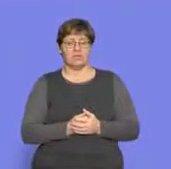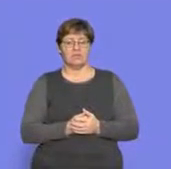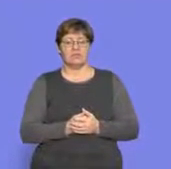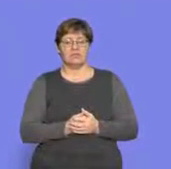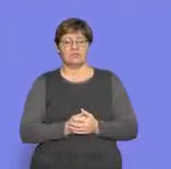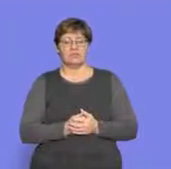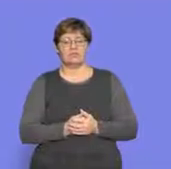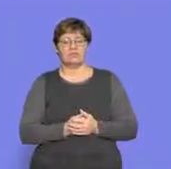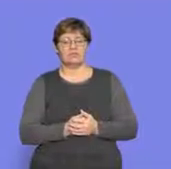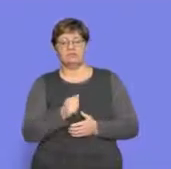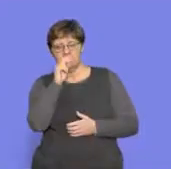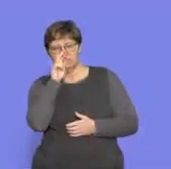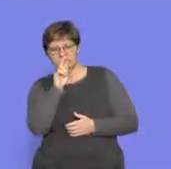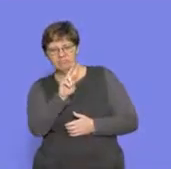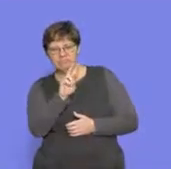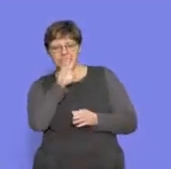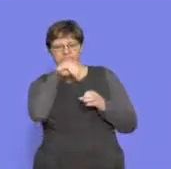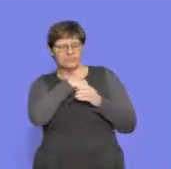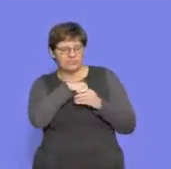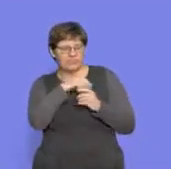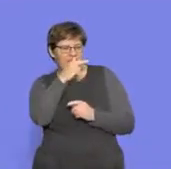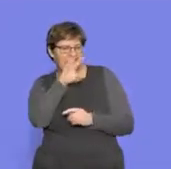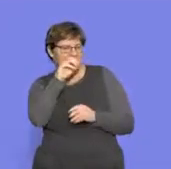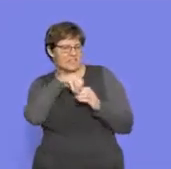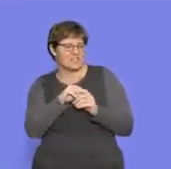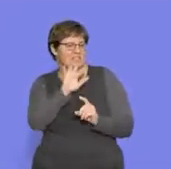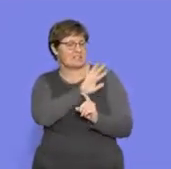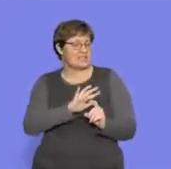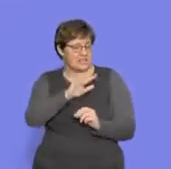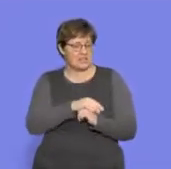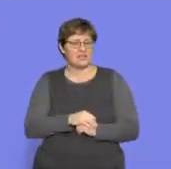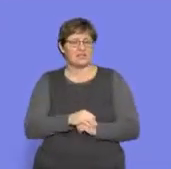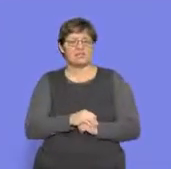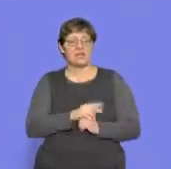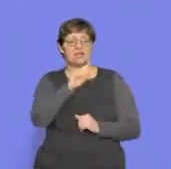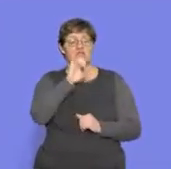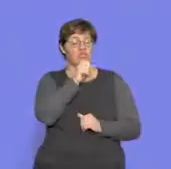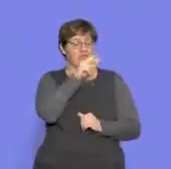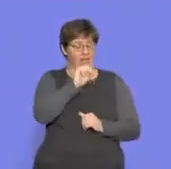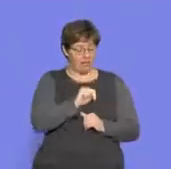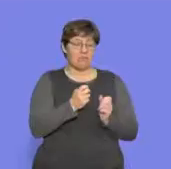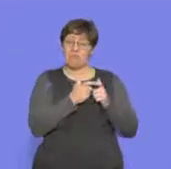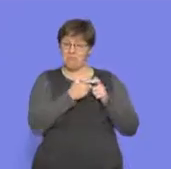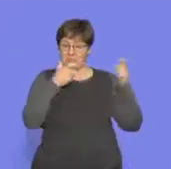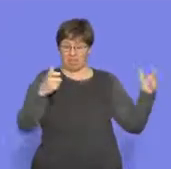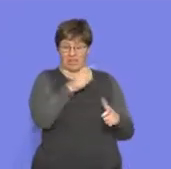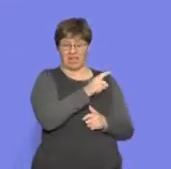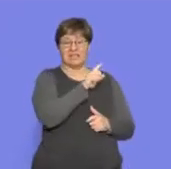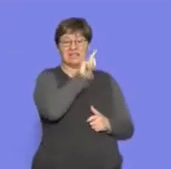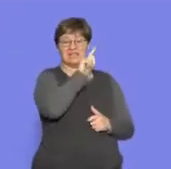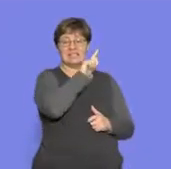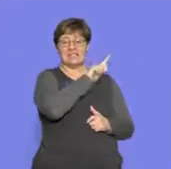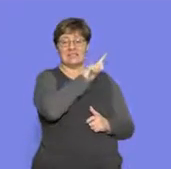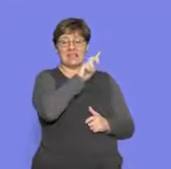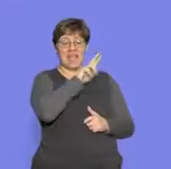So if we unpack that by looking at the composition of gases in the atmosphere, we can see that nitrogen forms a significant component of the